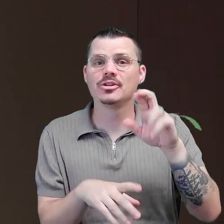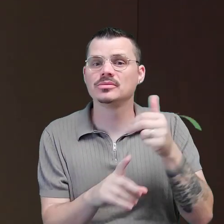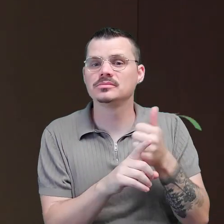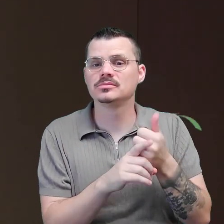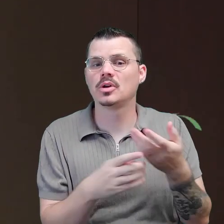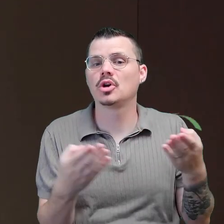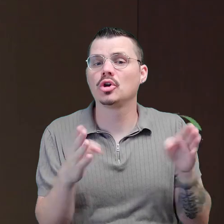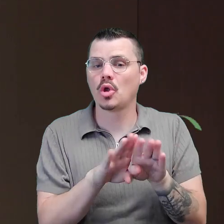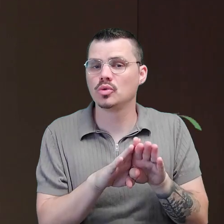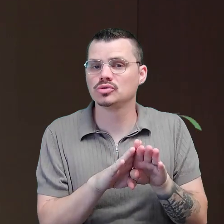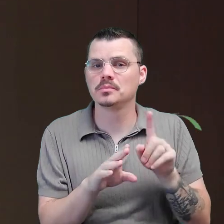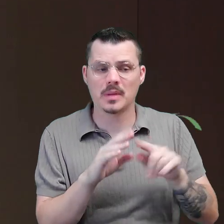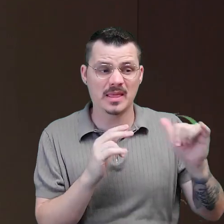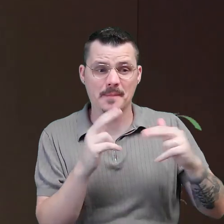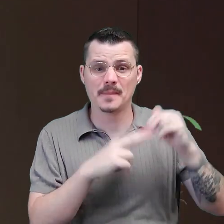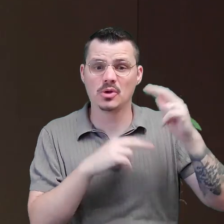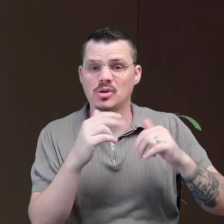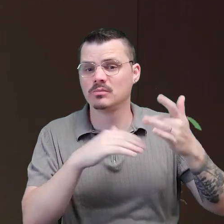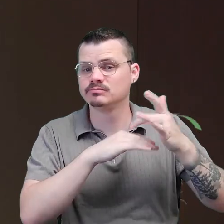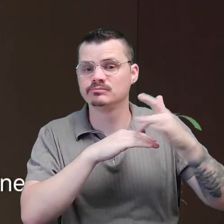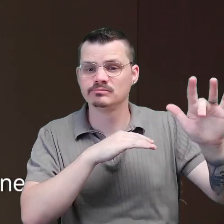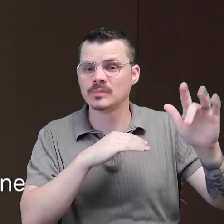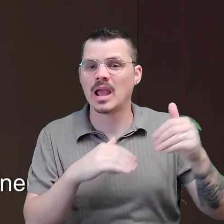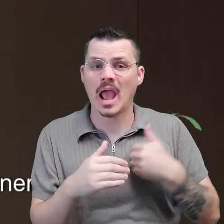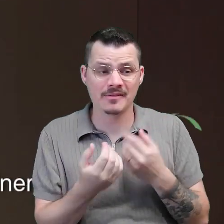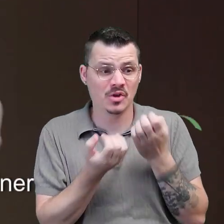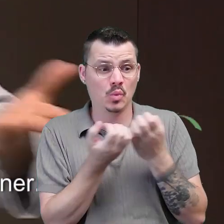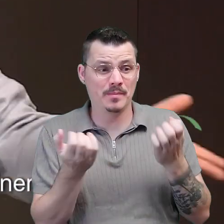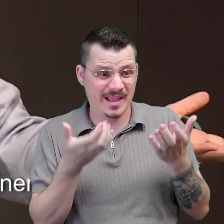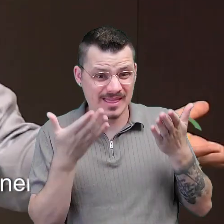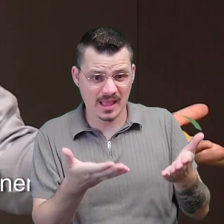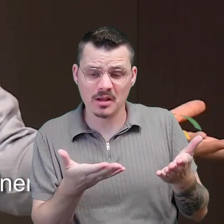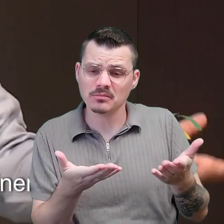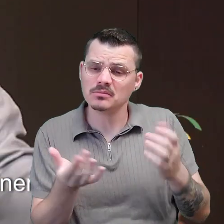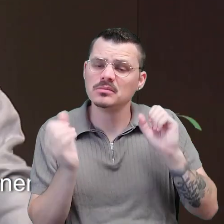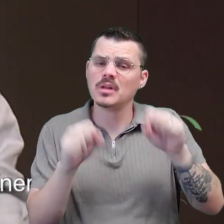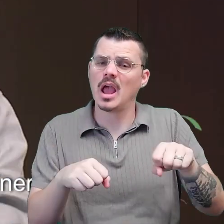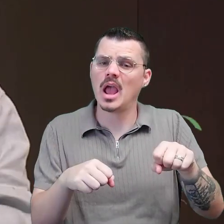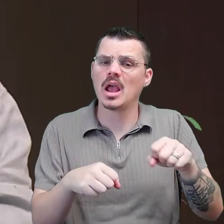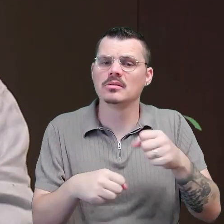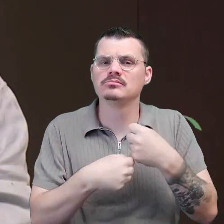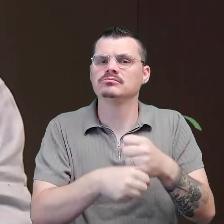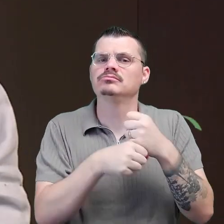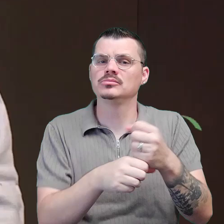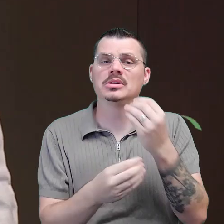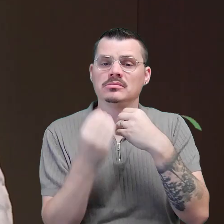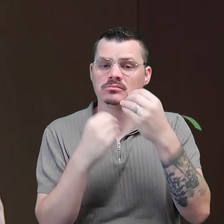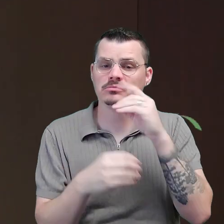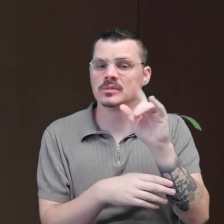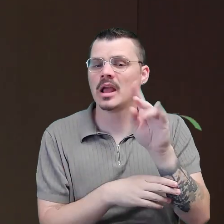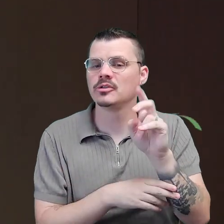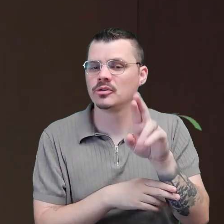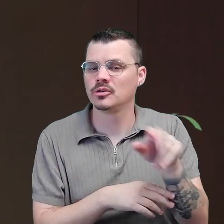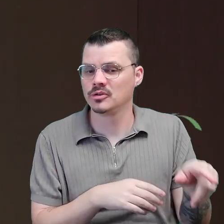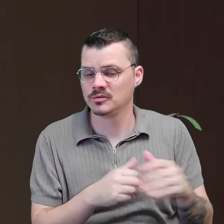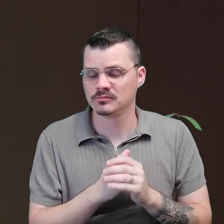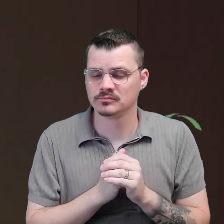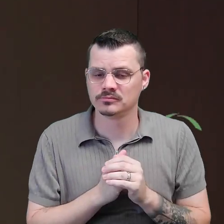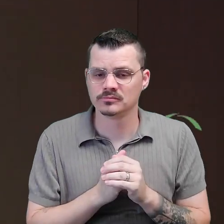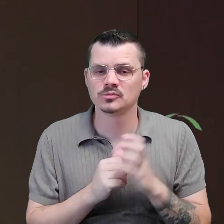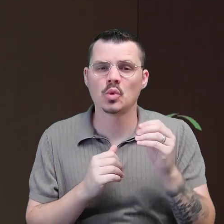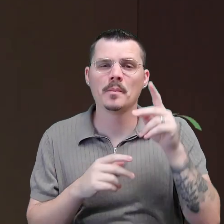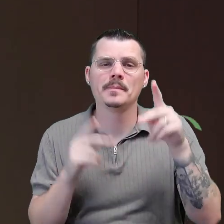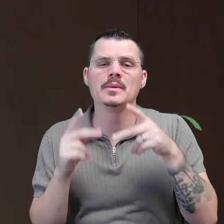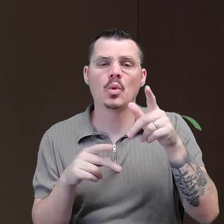closed. But it was a tiny little vacant building with all the equipment needed to create a diner. So the